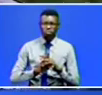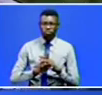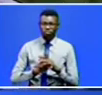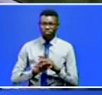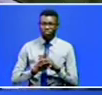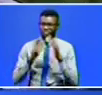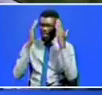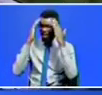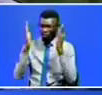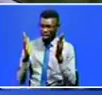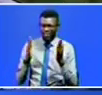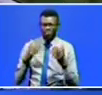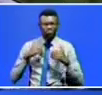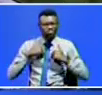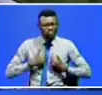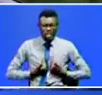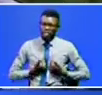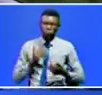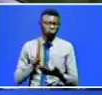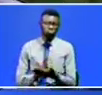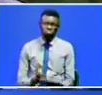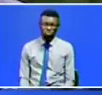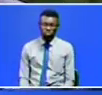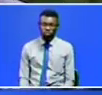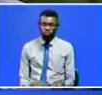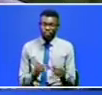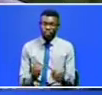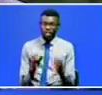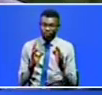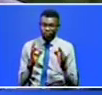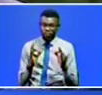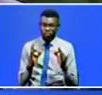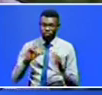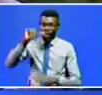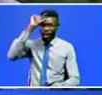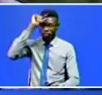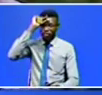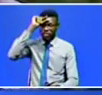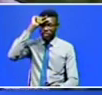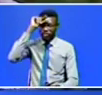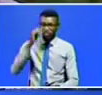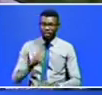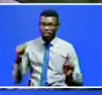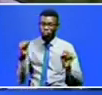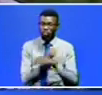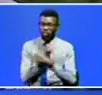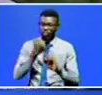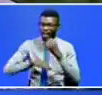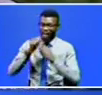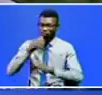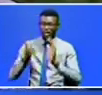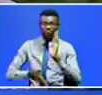you know? So we are tired, really. If the government does not take decisive